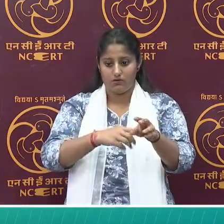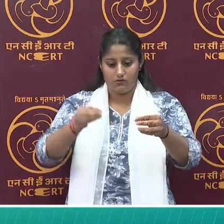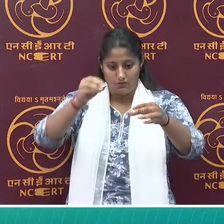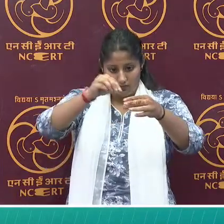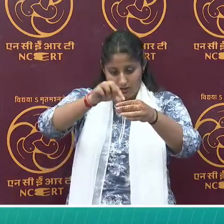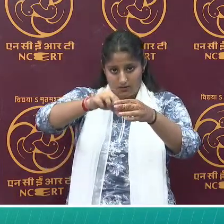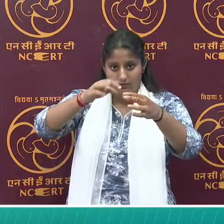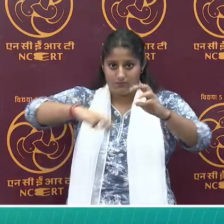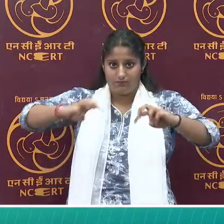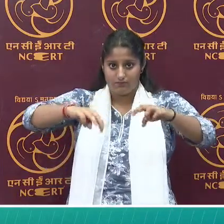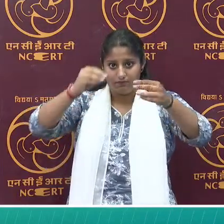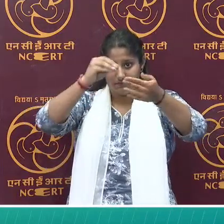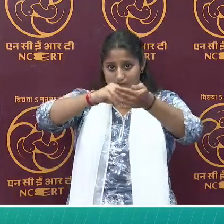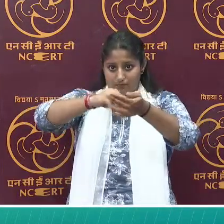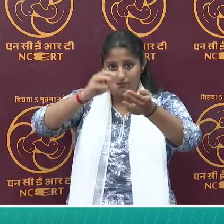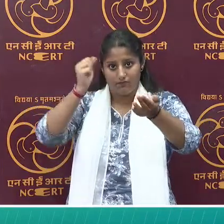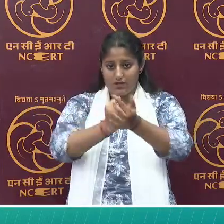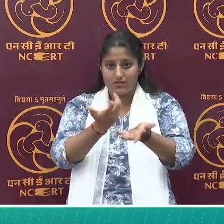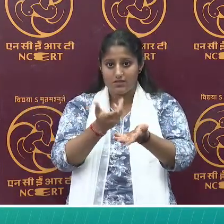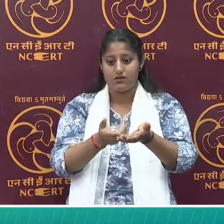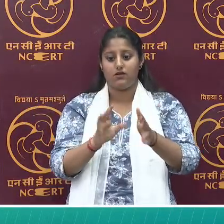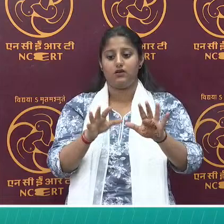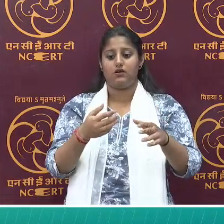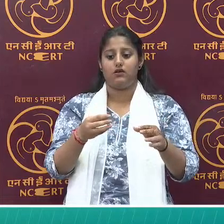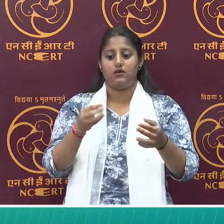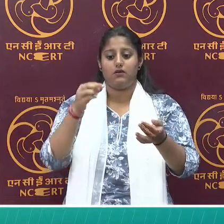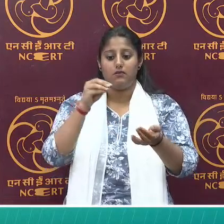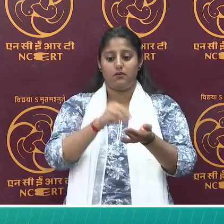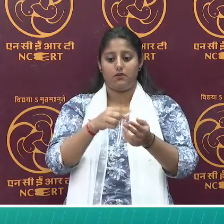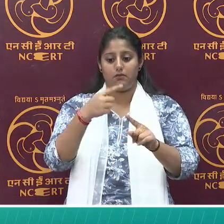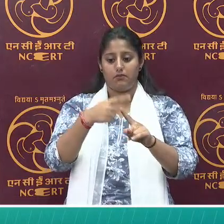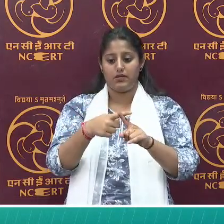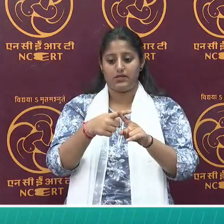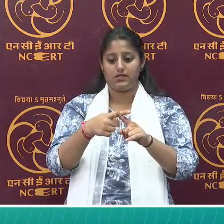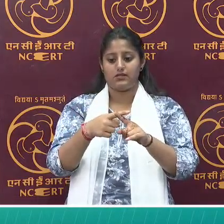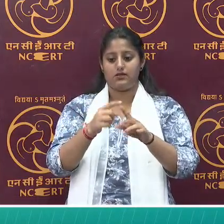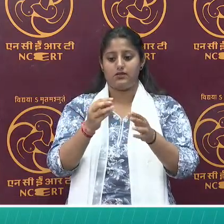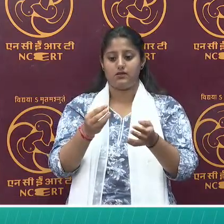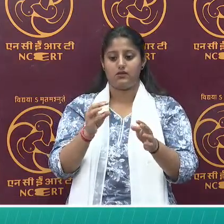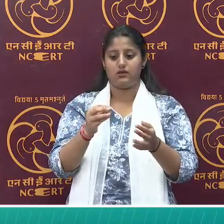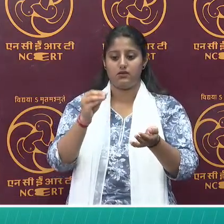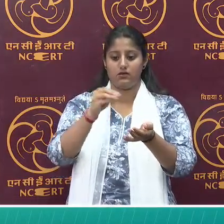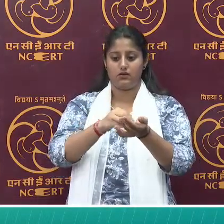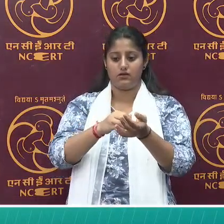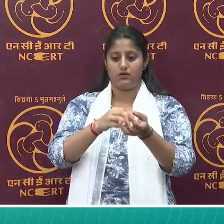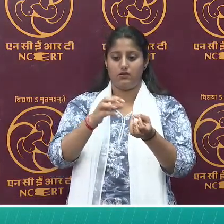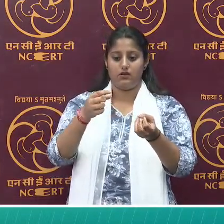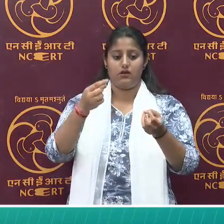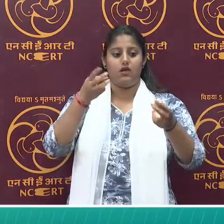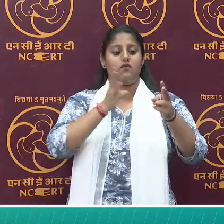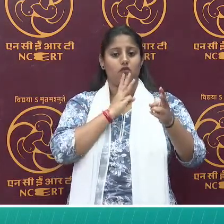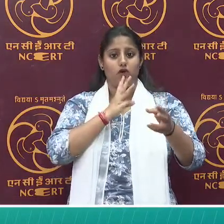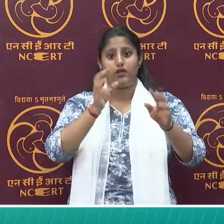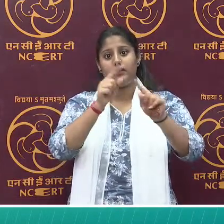inside. Yes. If we even try to put seed inside, then it won't be getting proper amount of water and air. So,